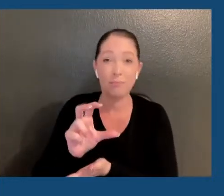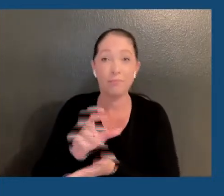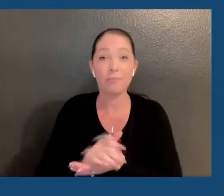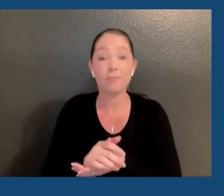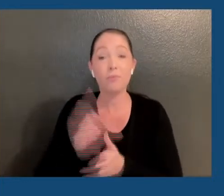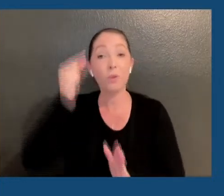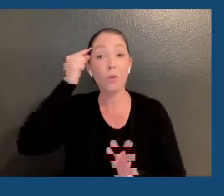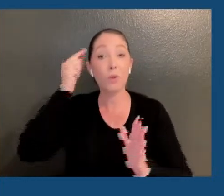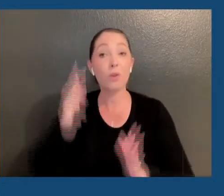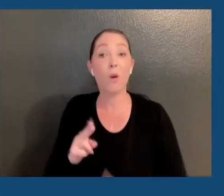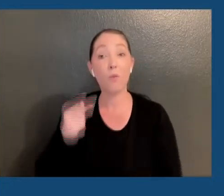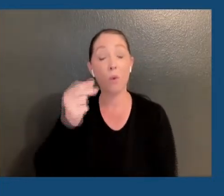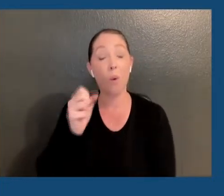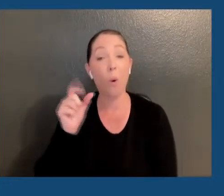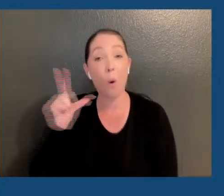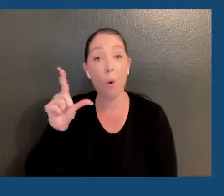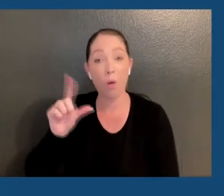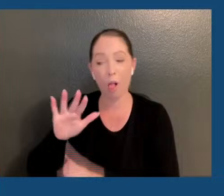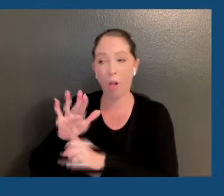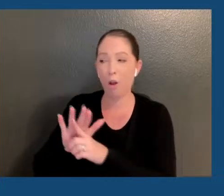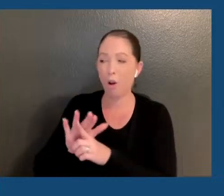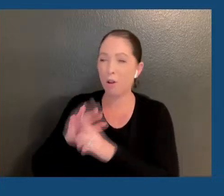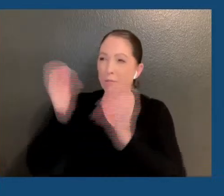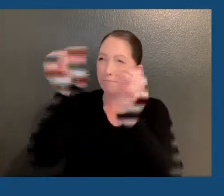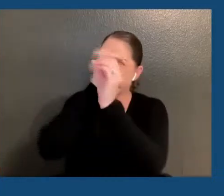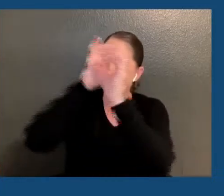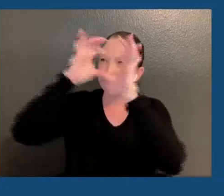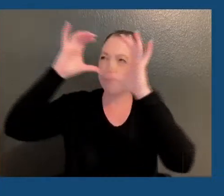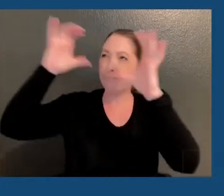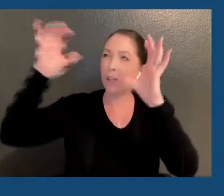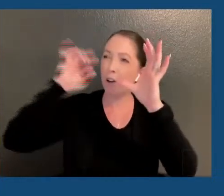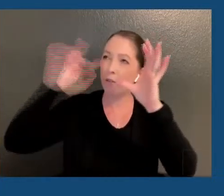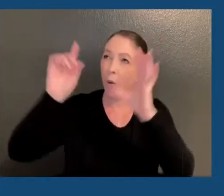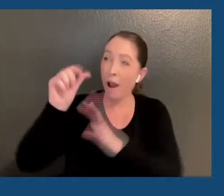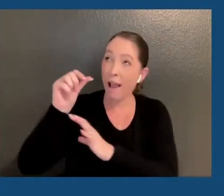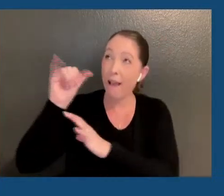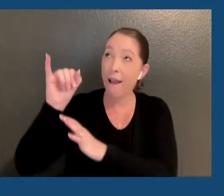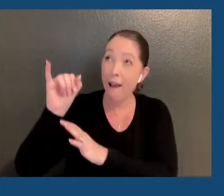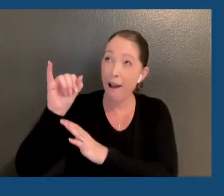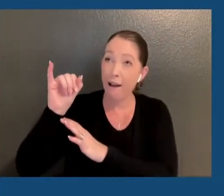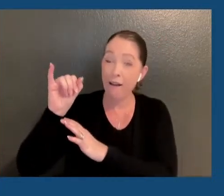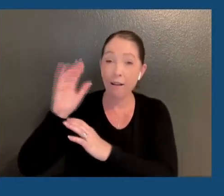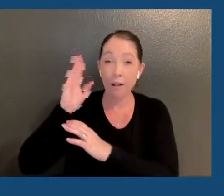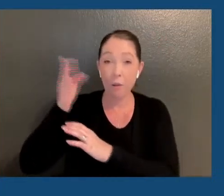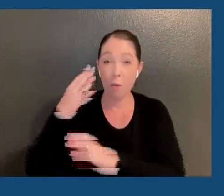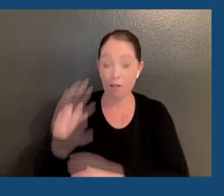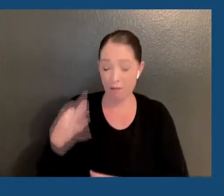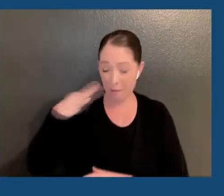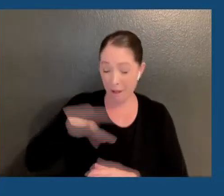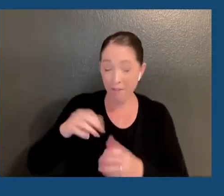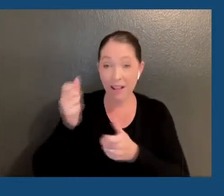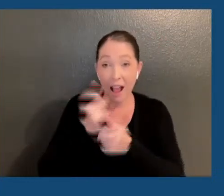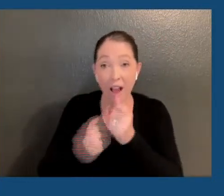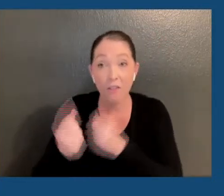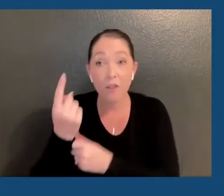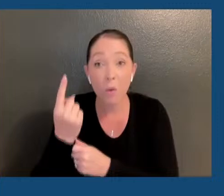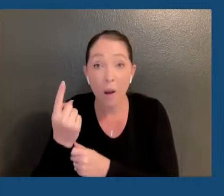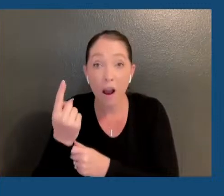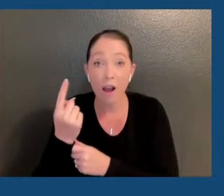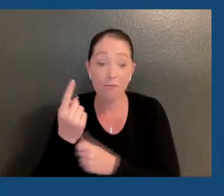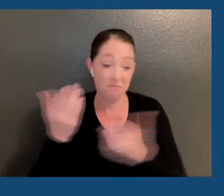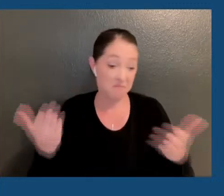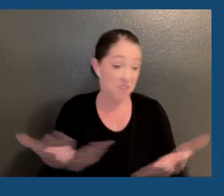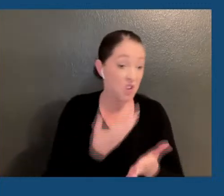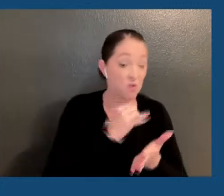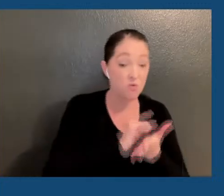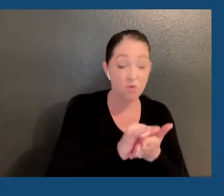Kathy Hochul's clear-eyed vision for AI that benefits everyone in New York has